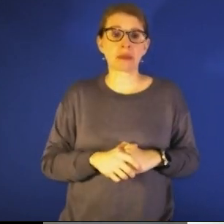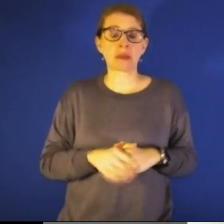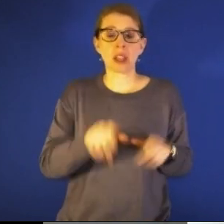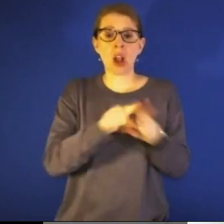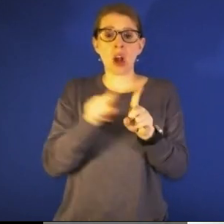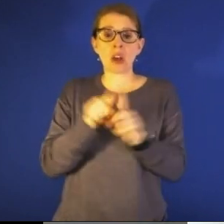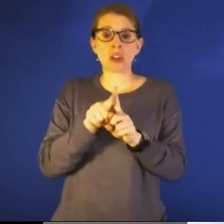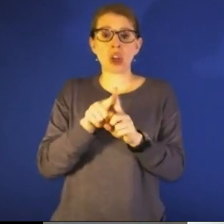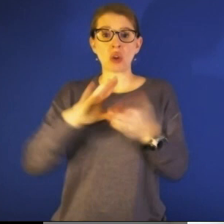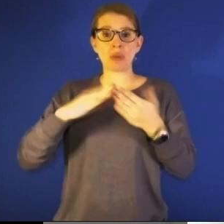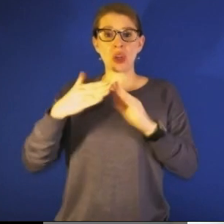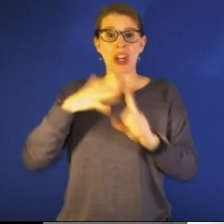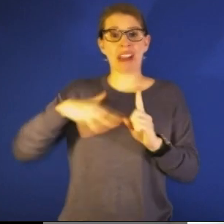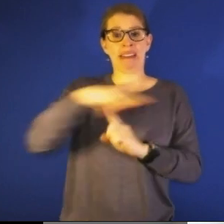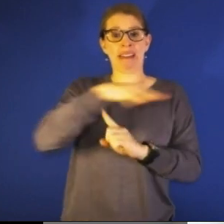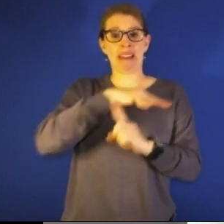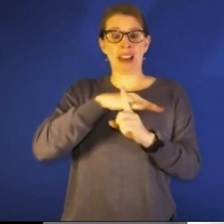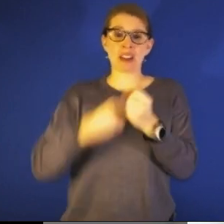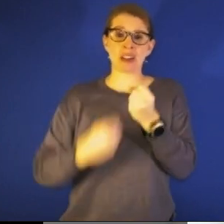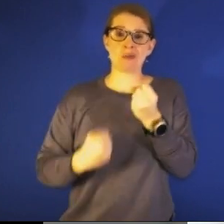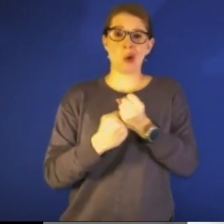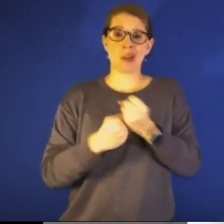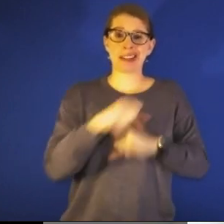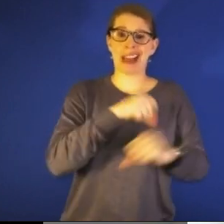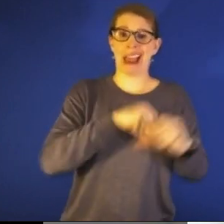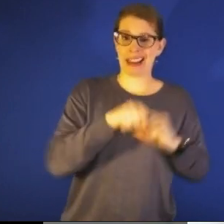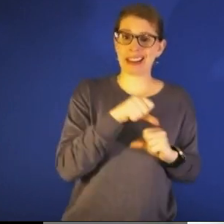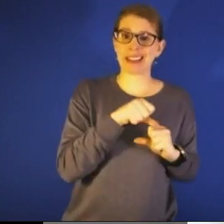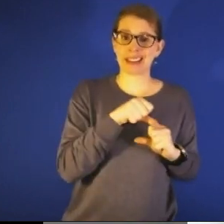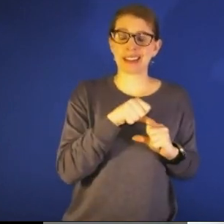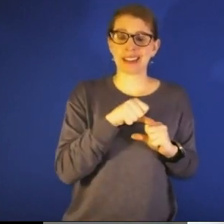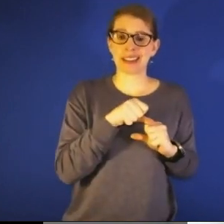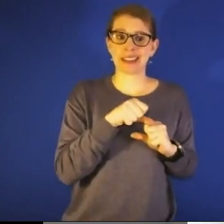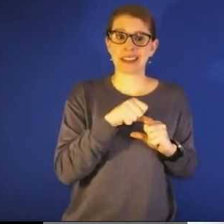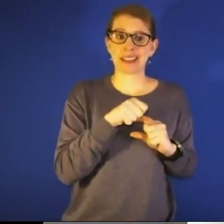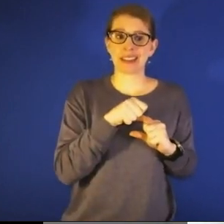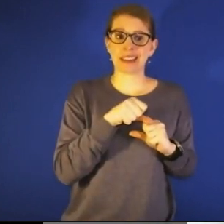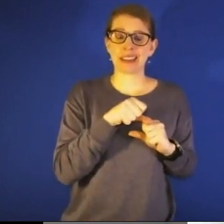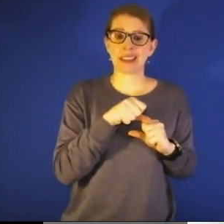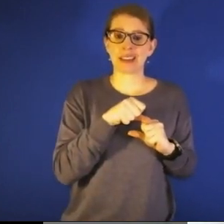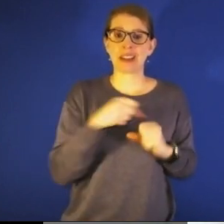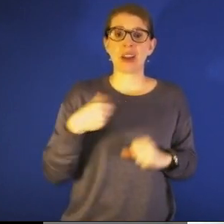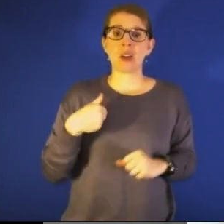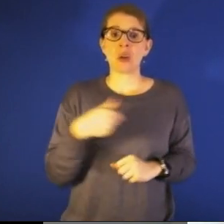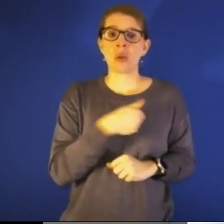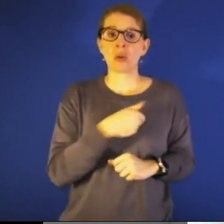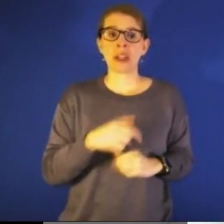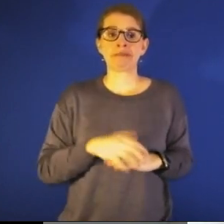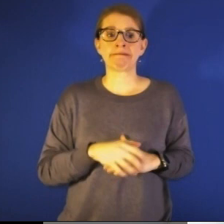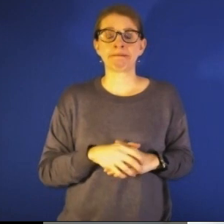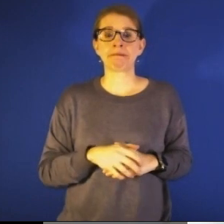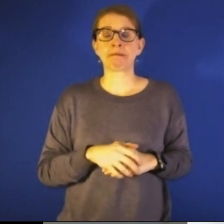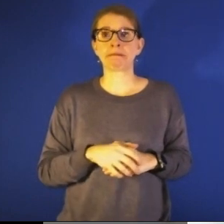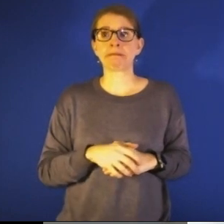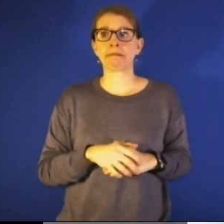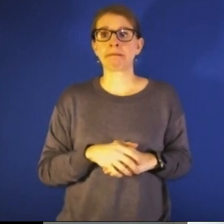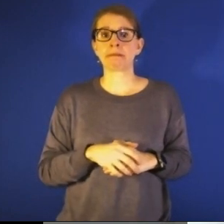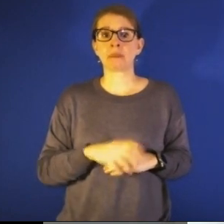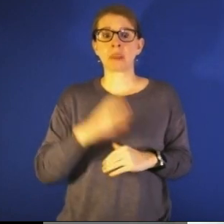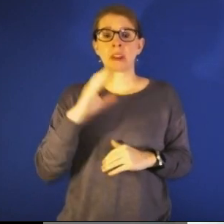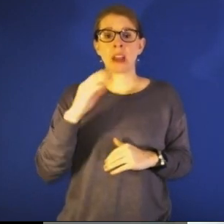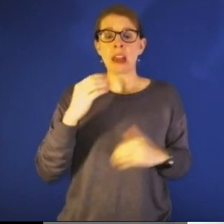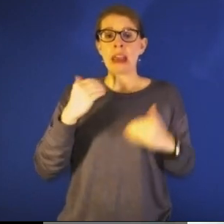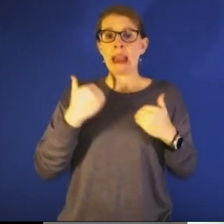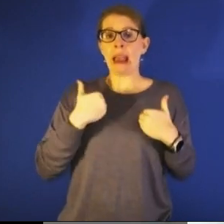by a community that supports science, and we, had our mask